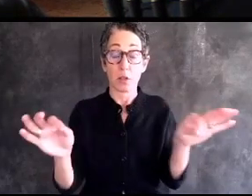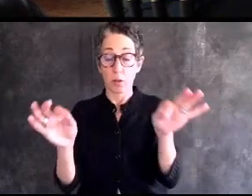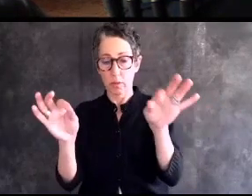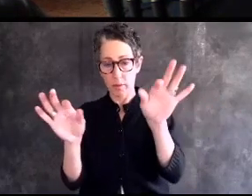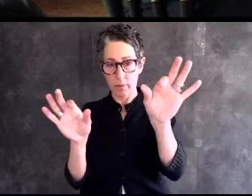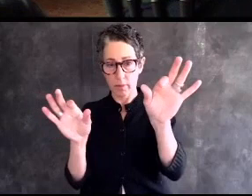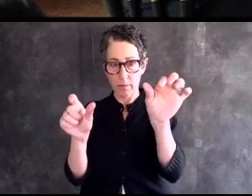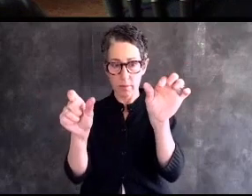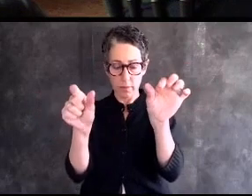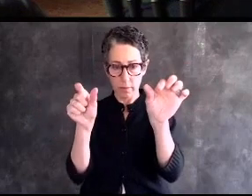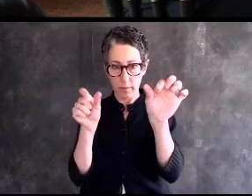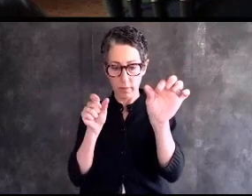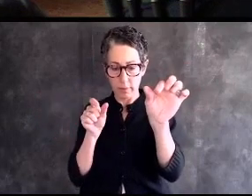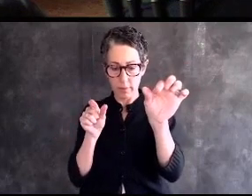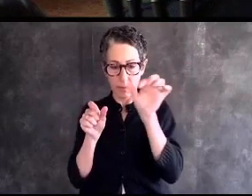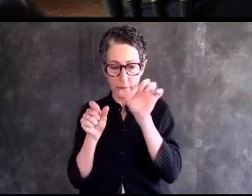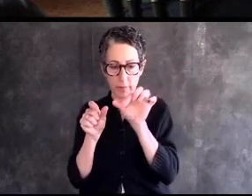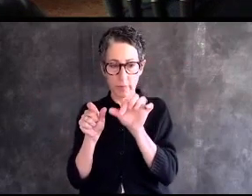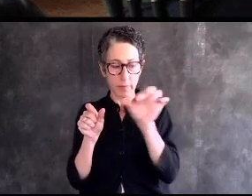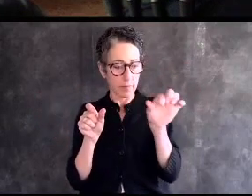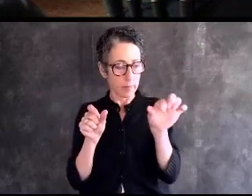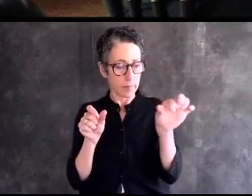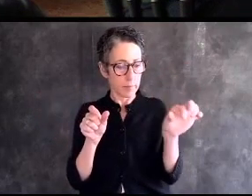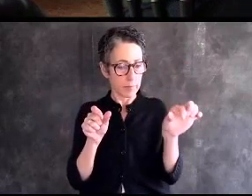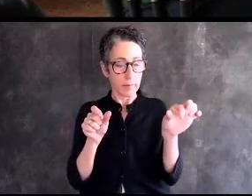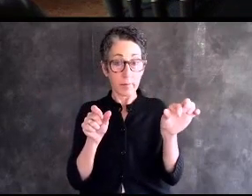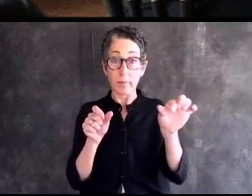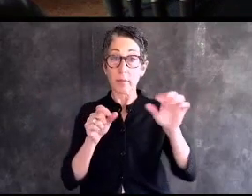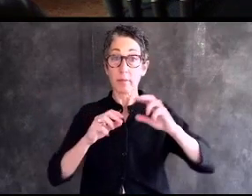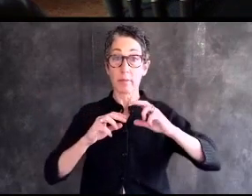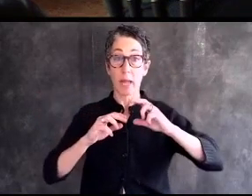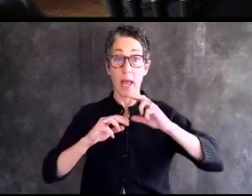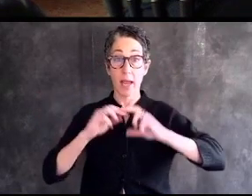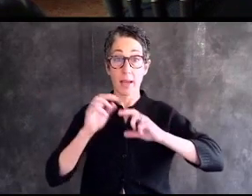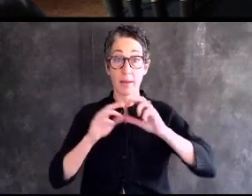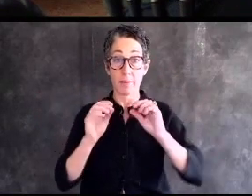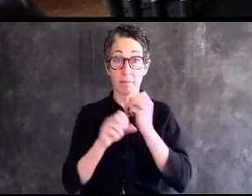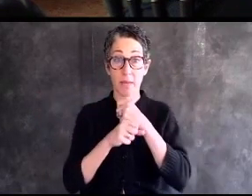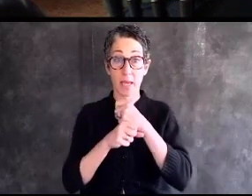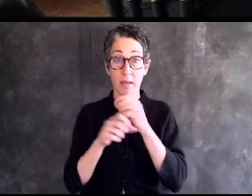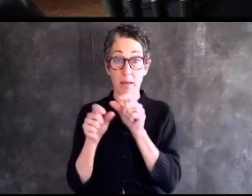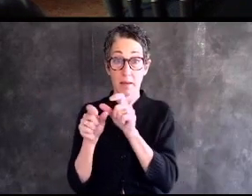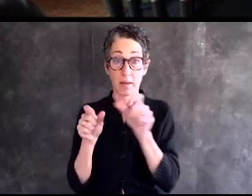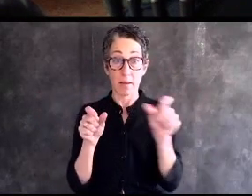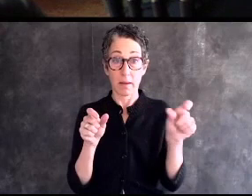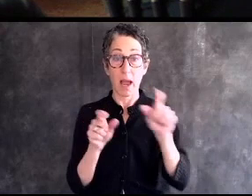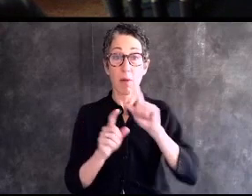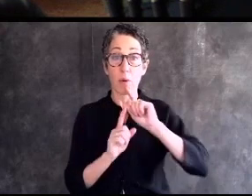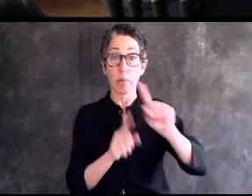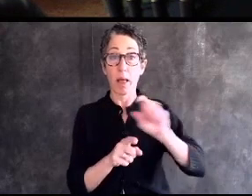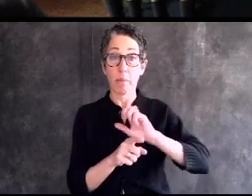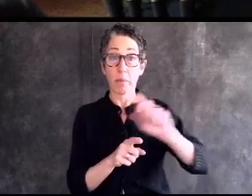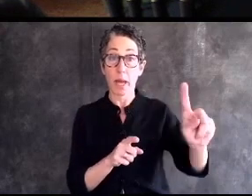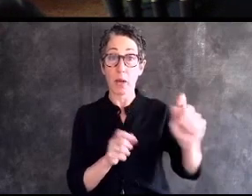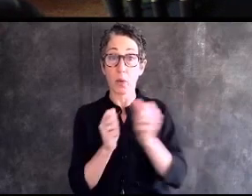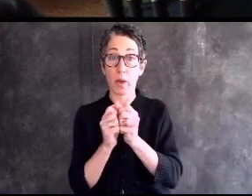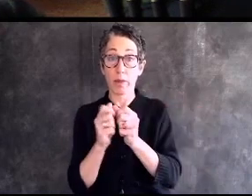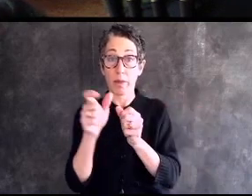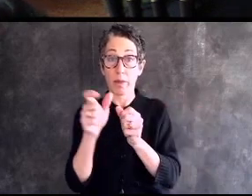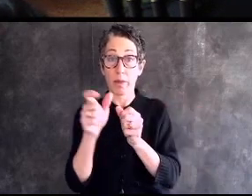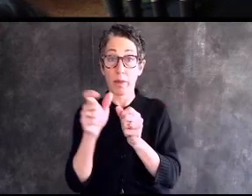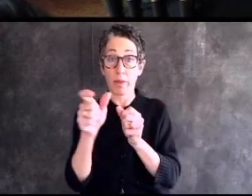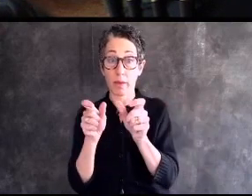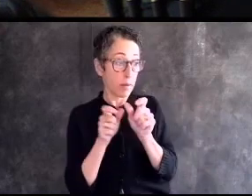I construe them as constructive and then reply them in good faith as if all these other words doesn't